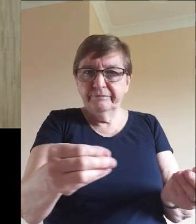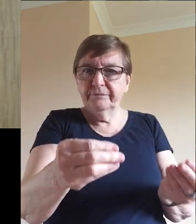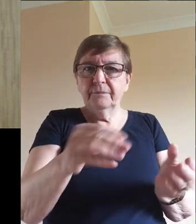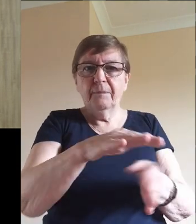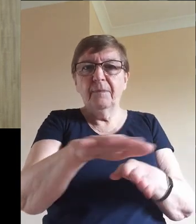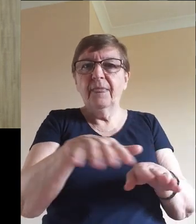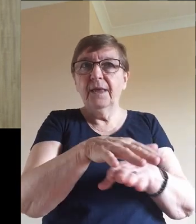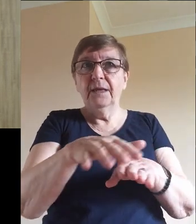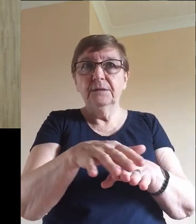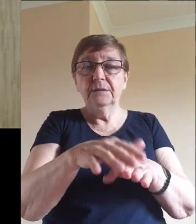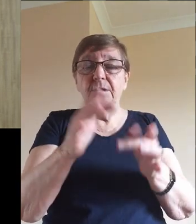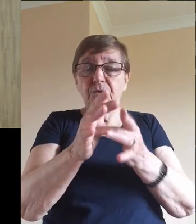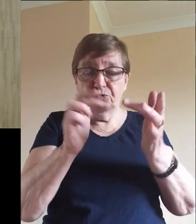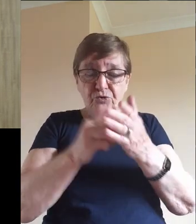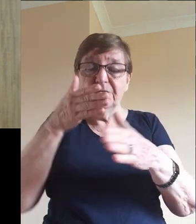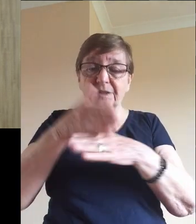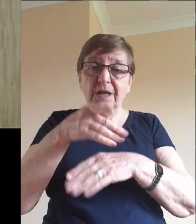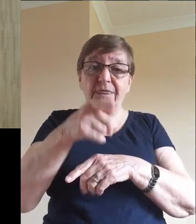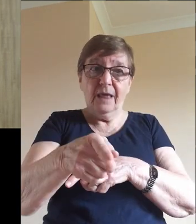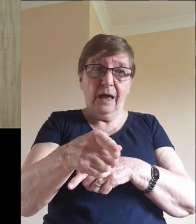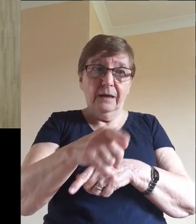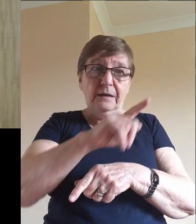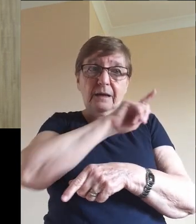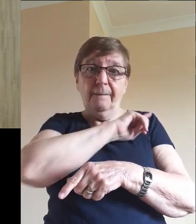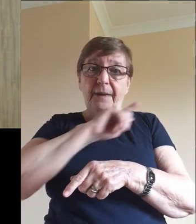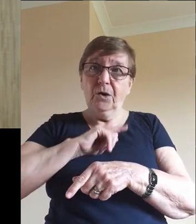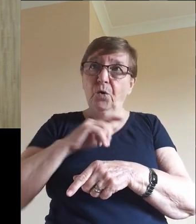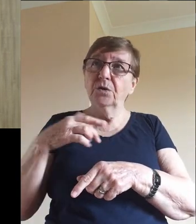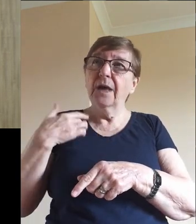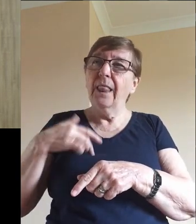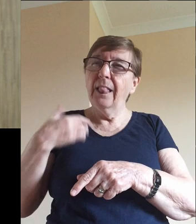And he did so because he lived in